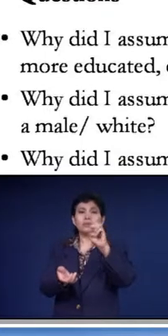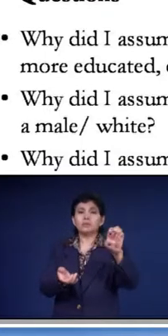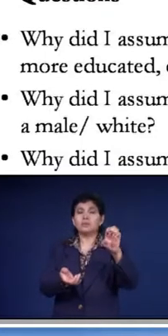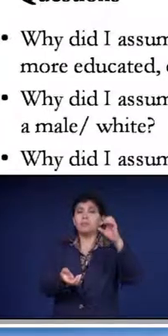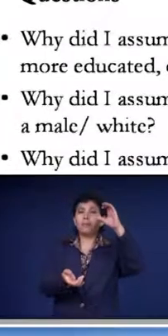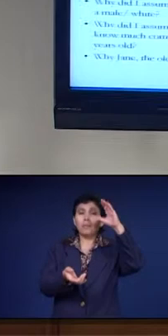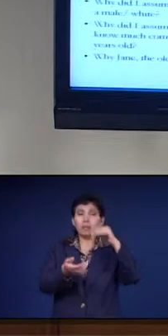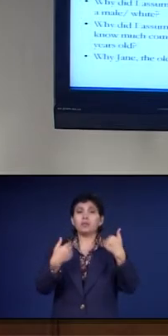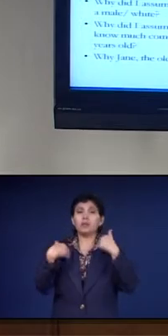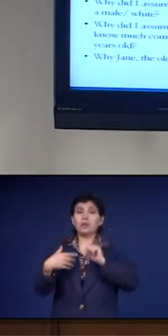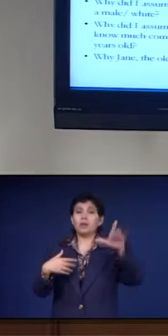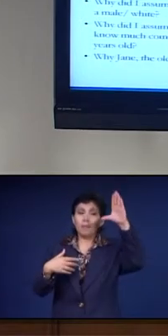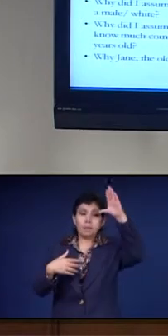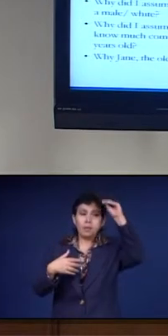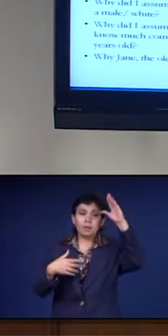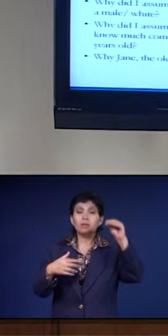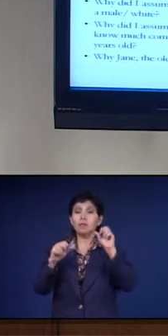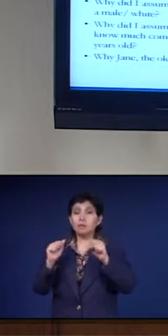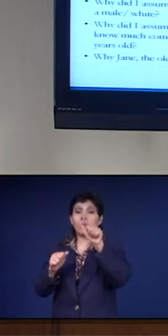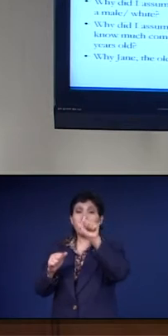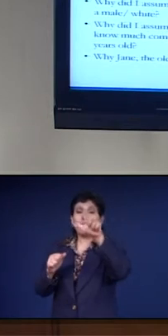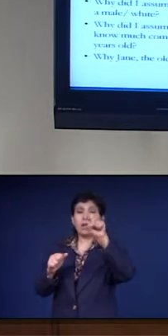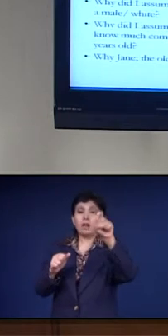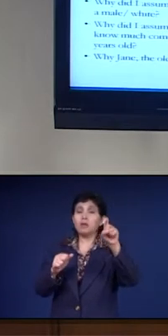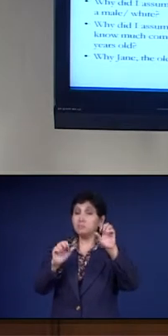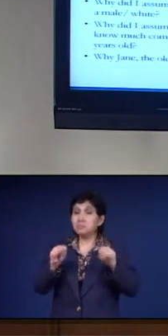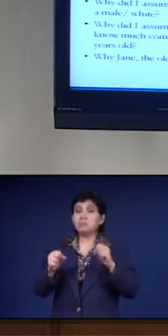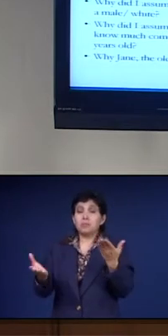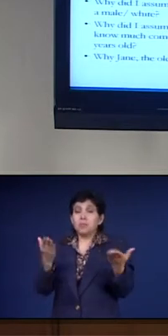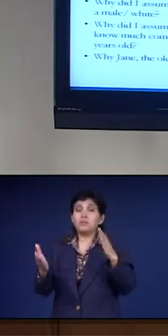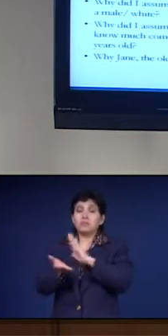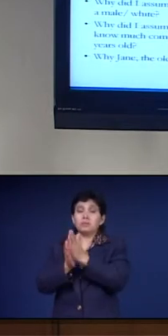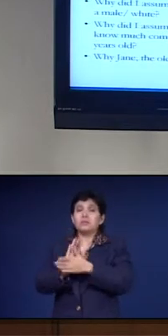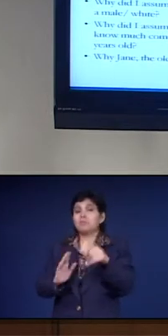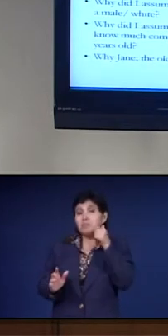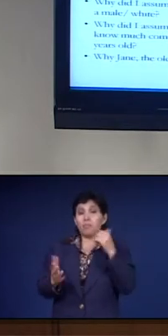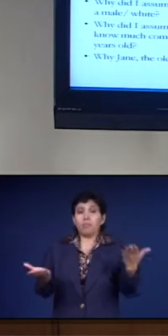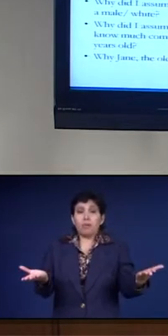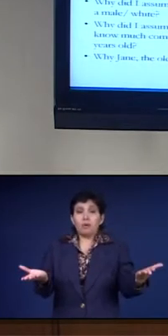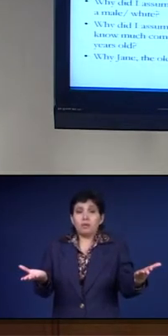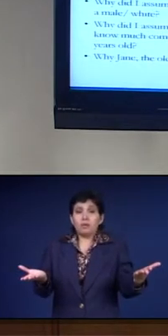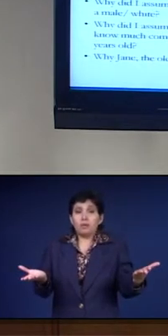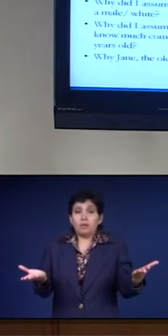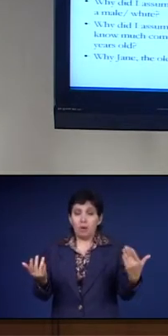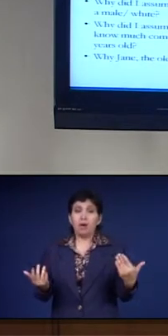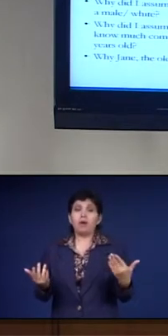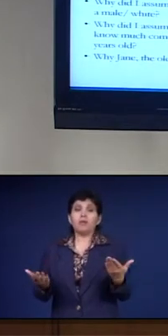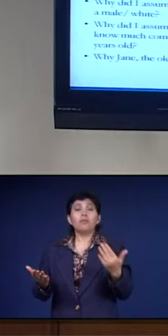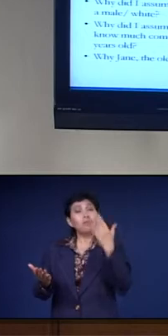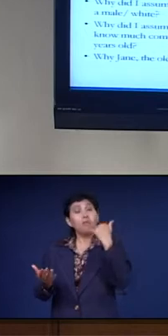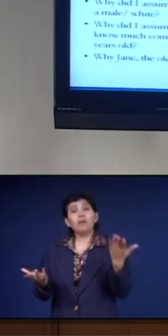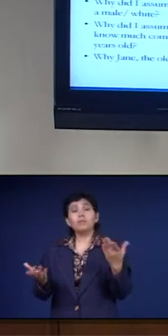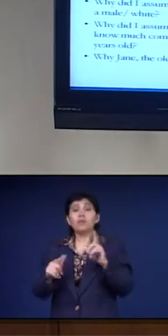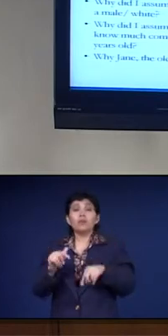white? Can't Dr. Alex James be a female? Or can't he be an Asian? Why